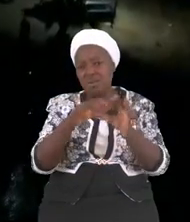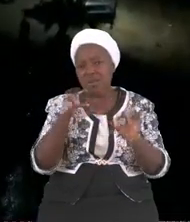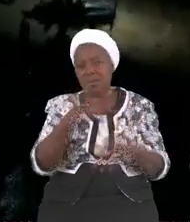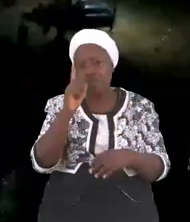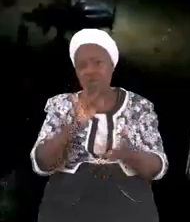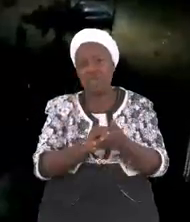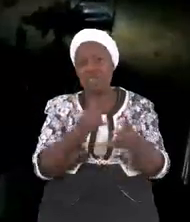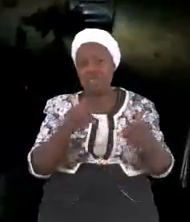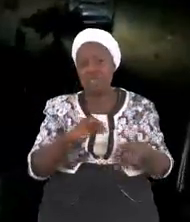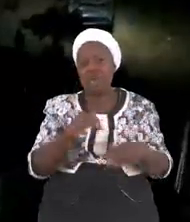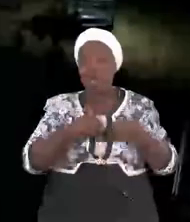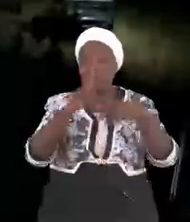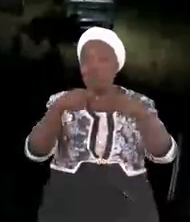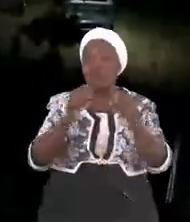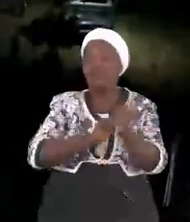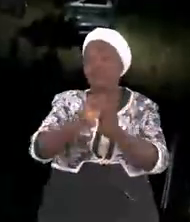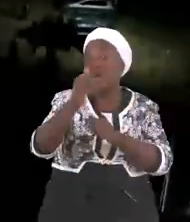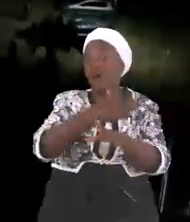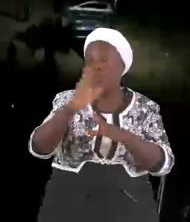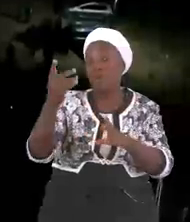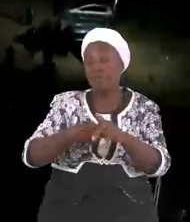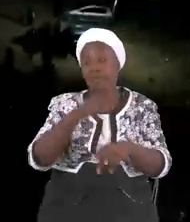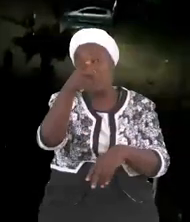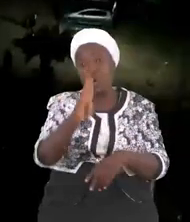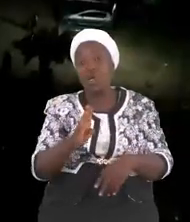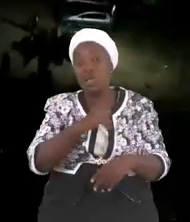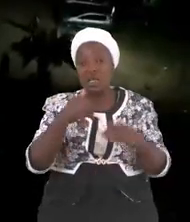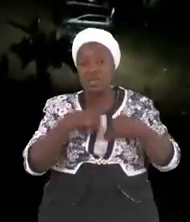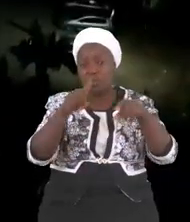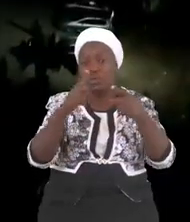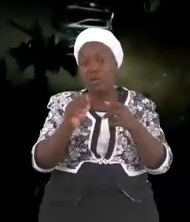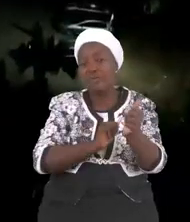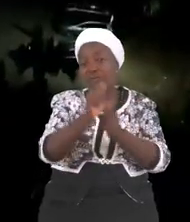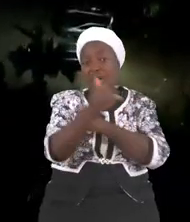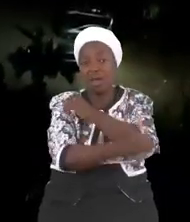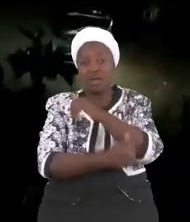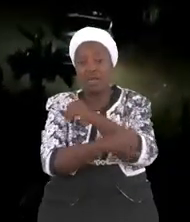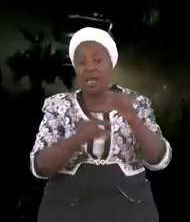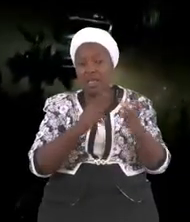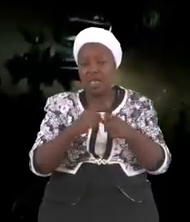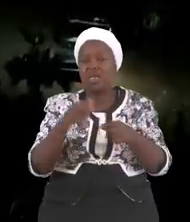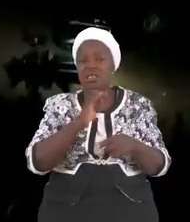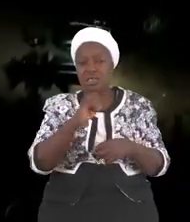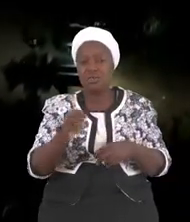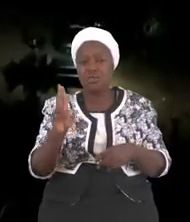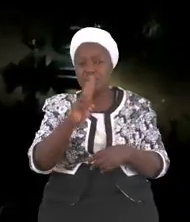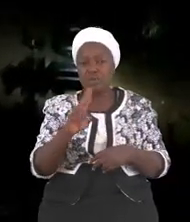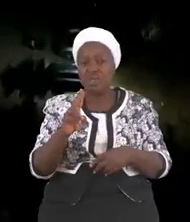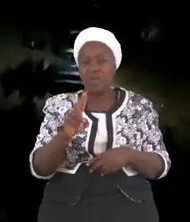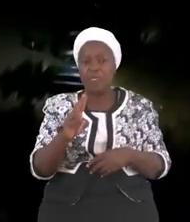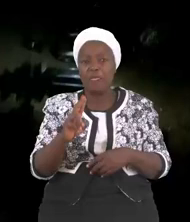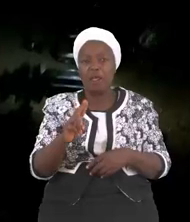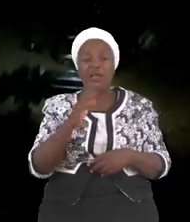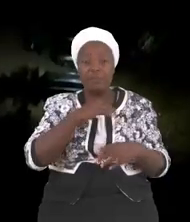far away from God. He's gone into the far country and he's made himself useless.